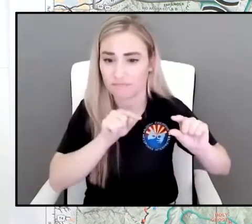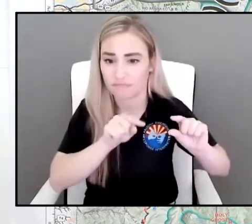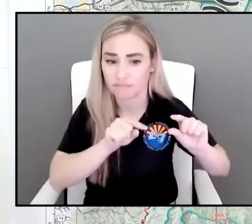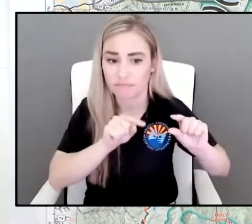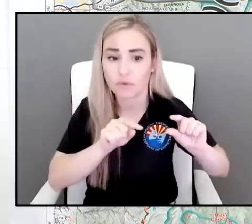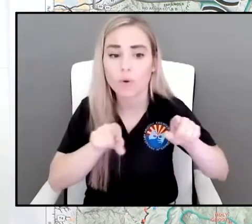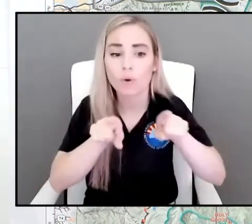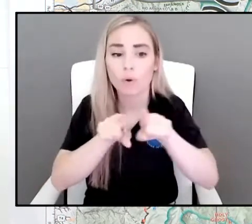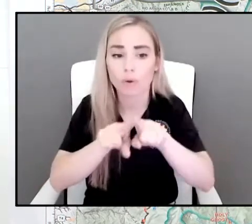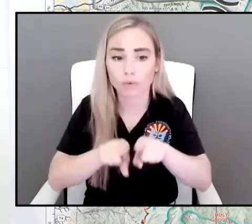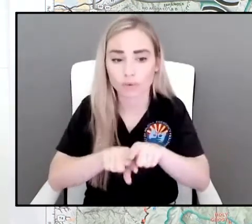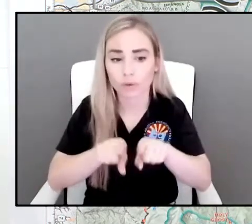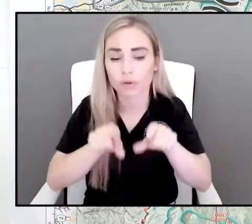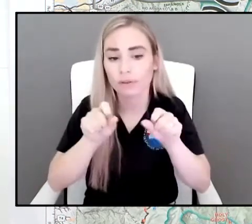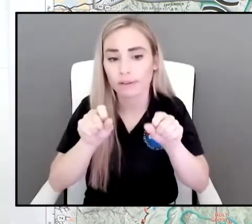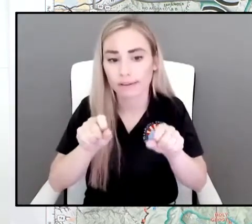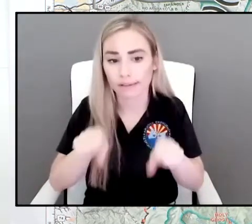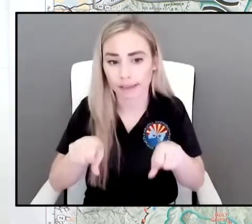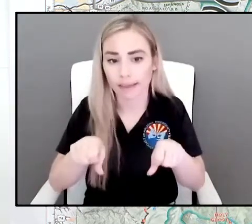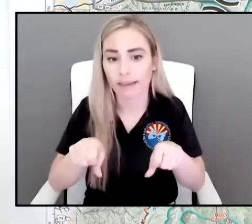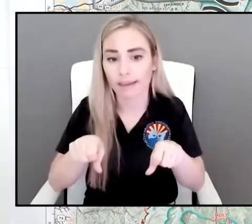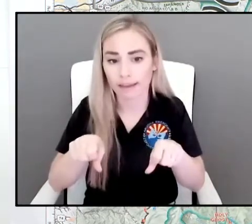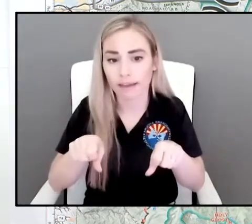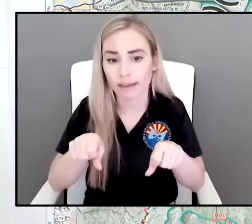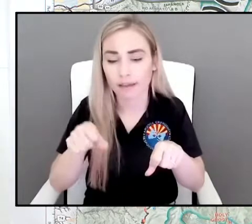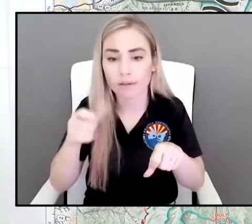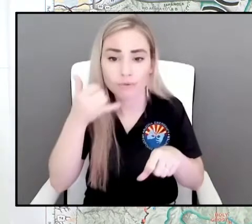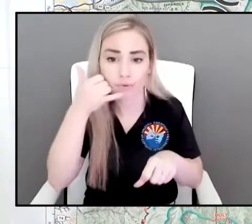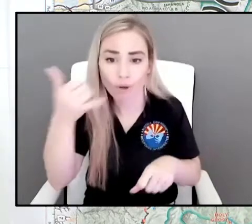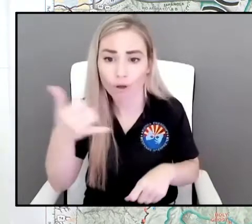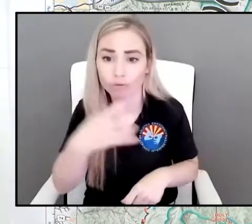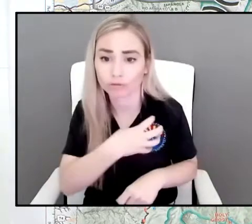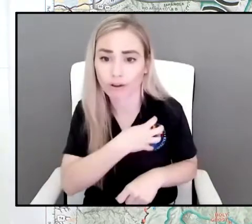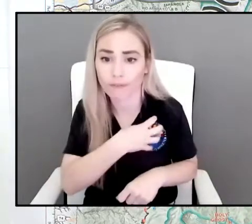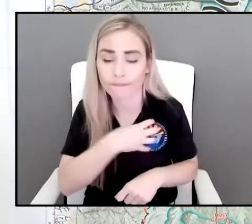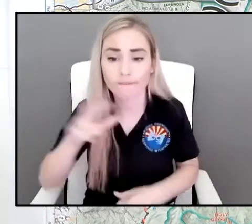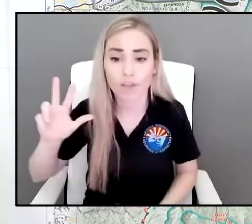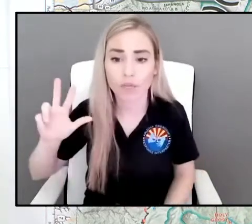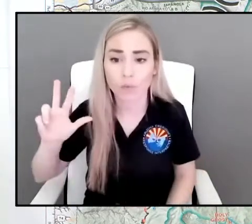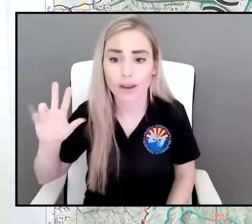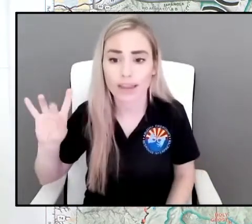also, we have the sheriff's number, which is